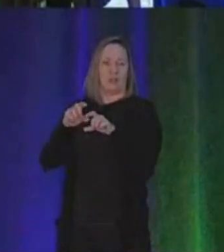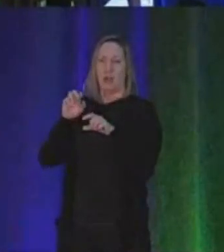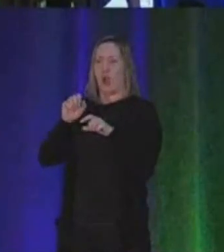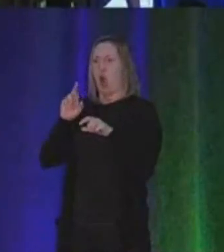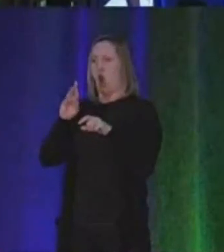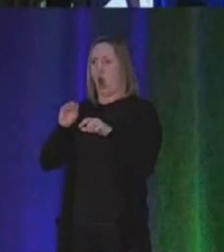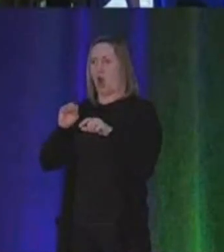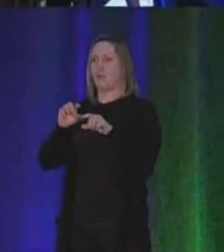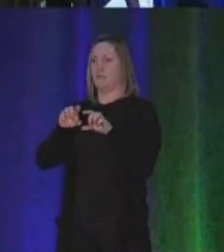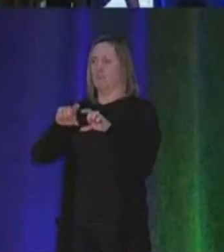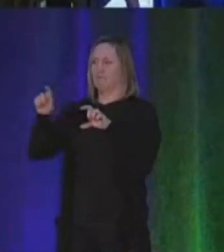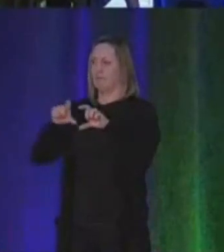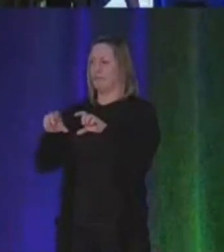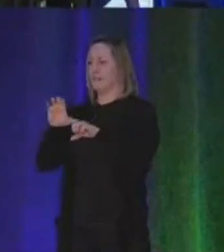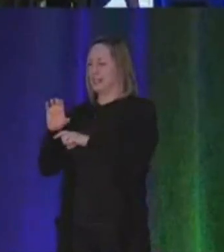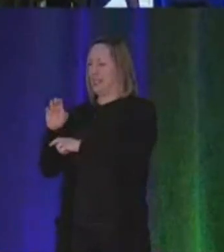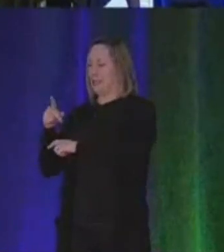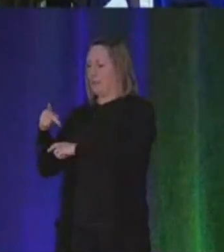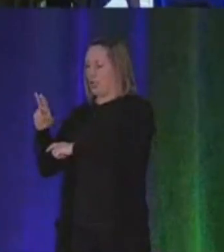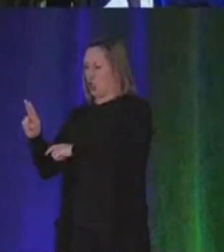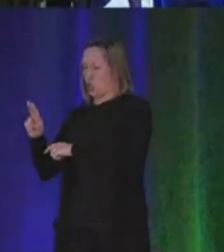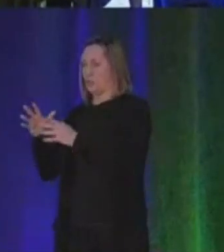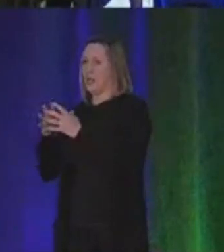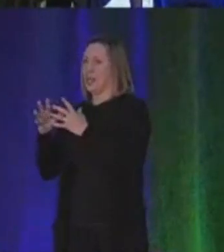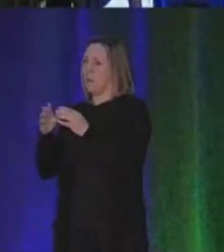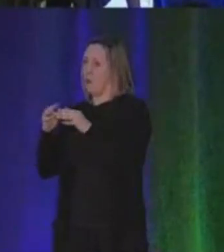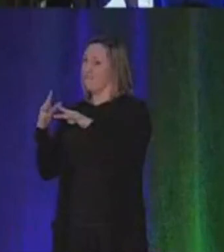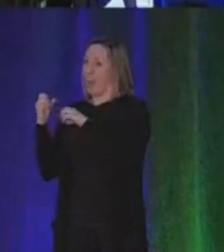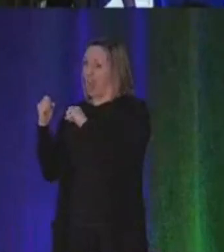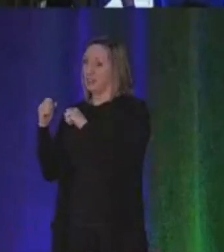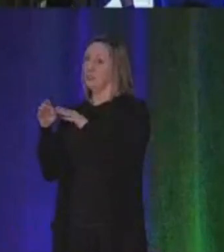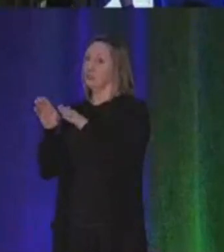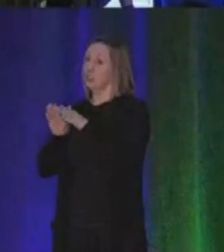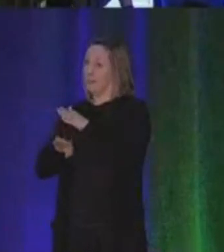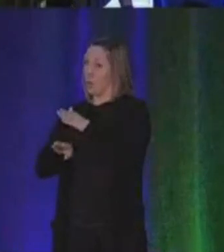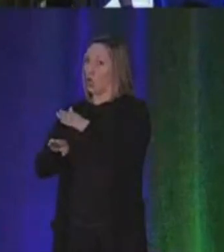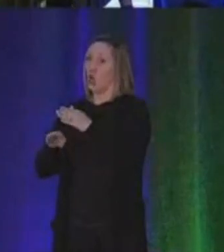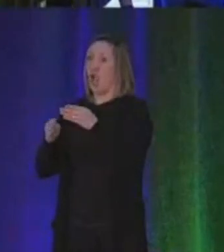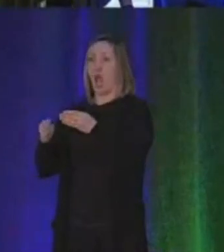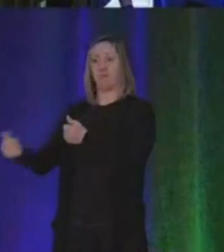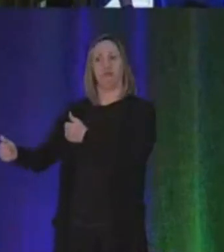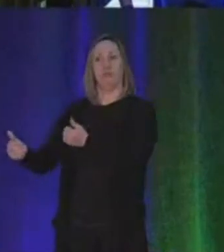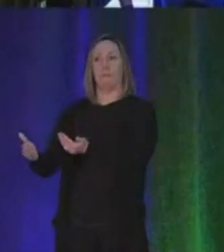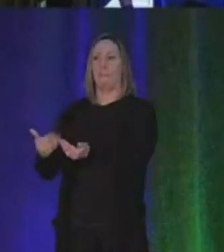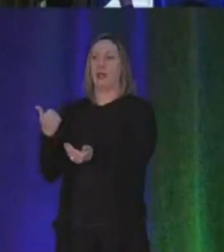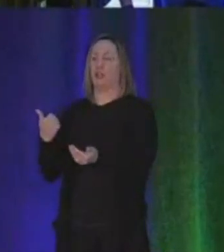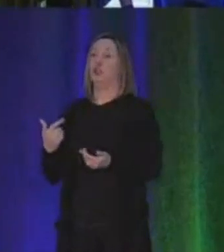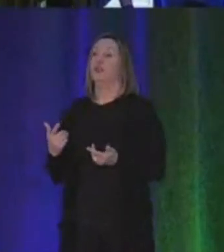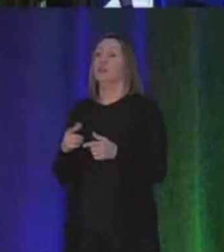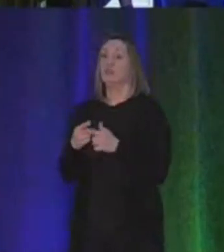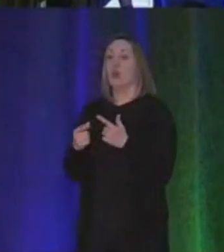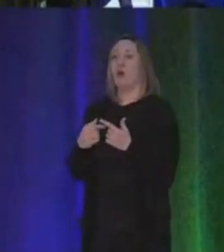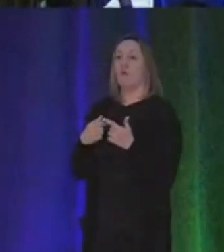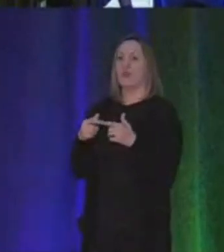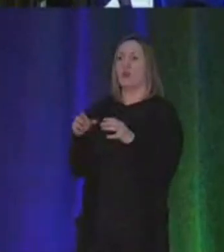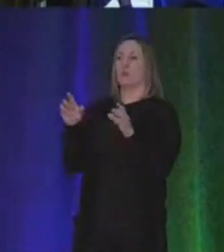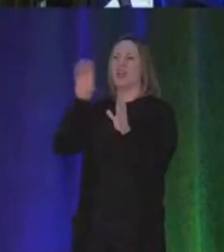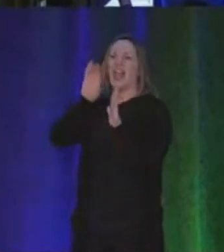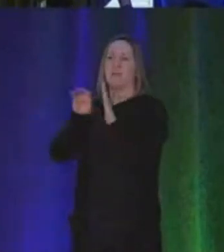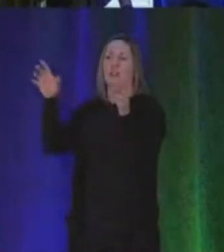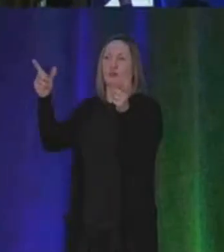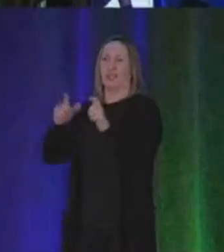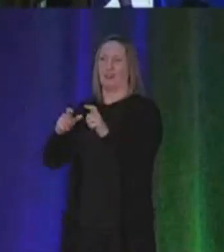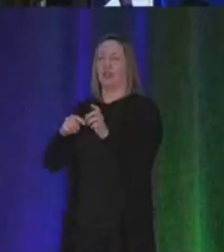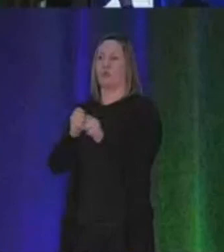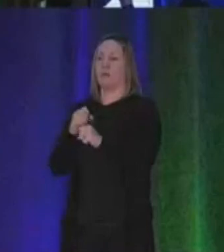lot faster, these are a lot cheaper, and they're a lot more efficient. So for doing things like image resizing, we pre-compile a library